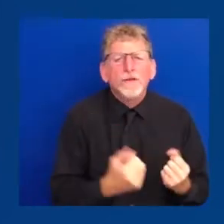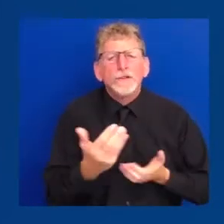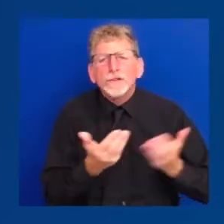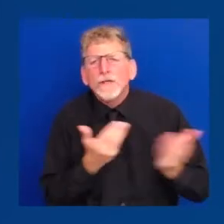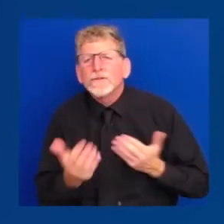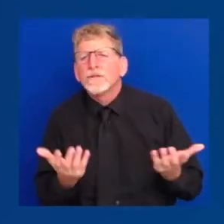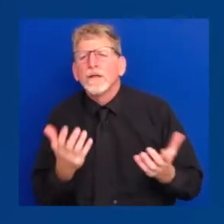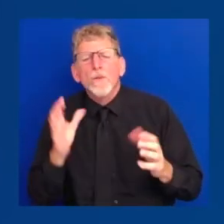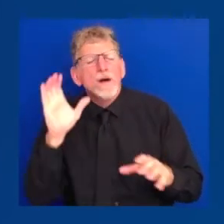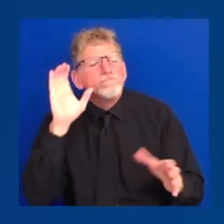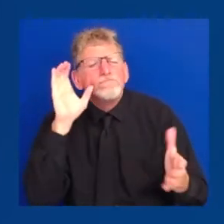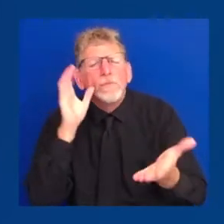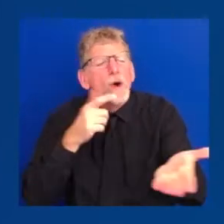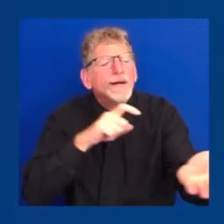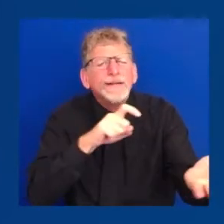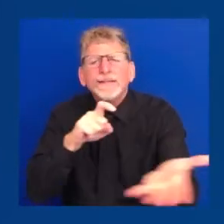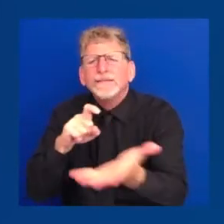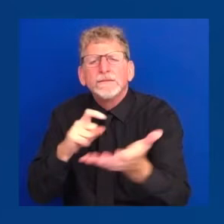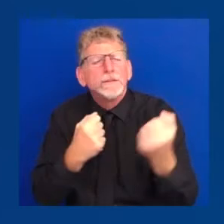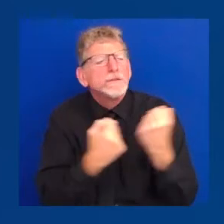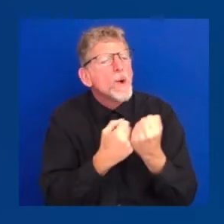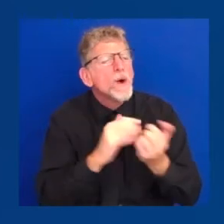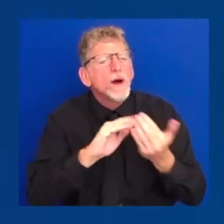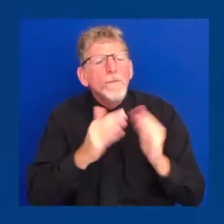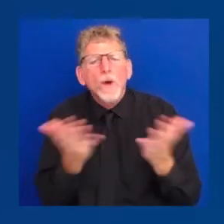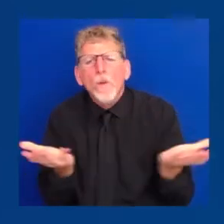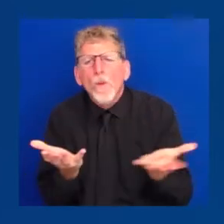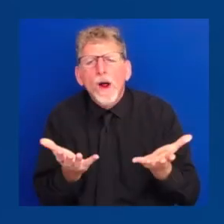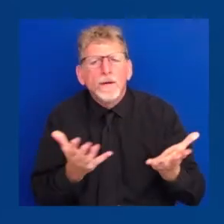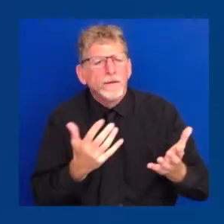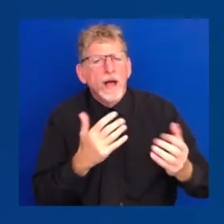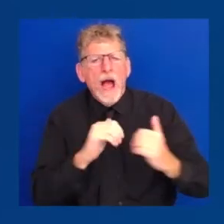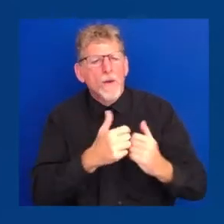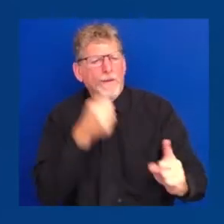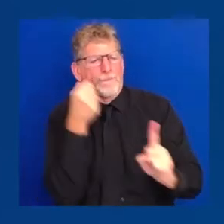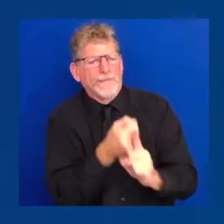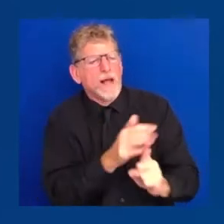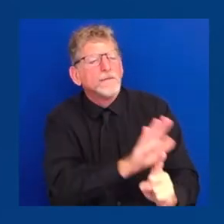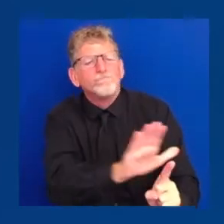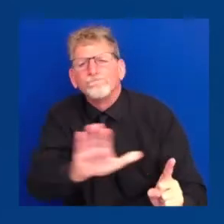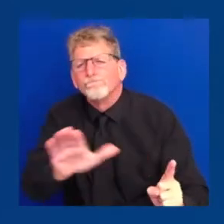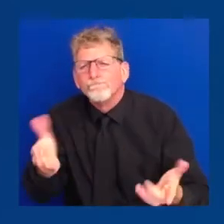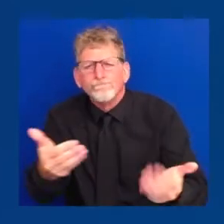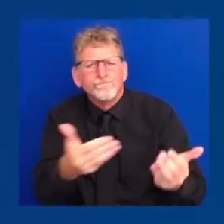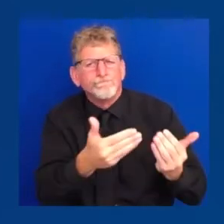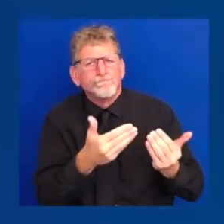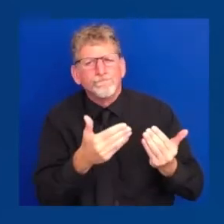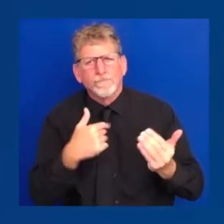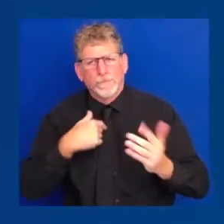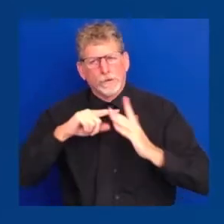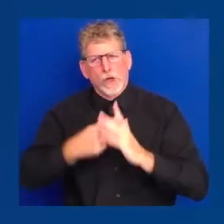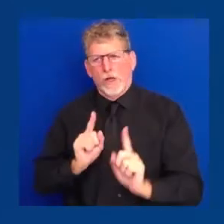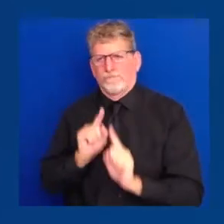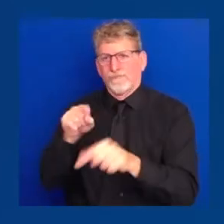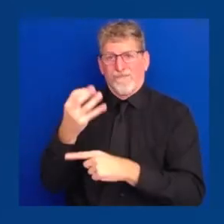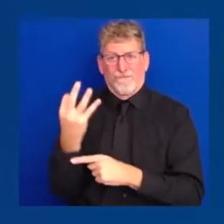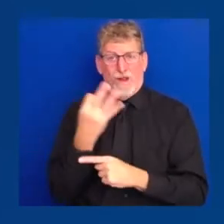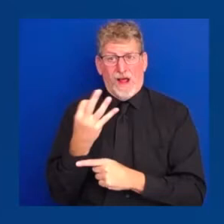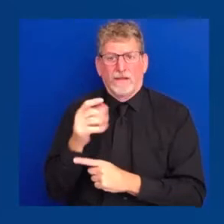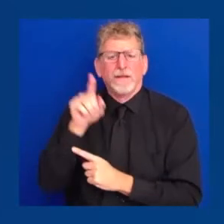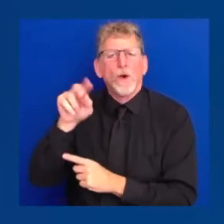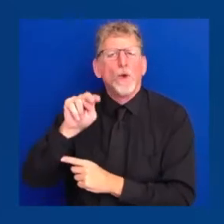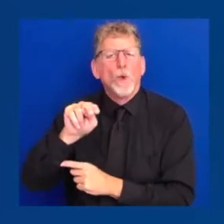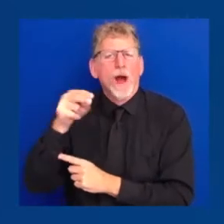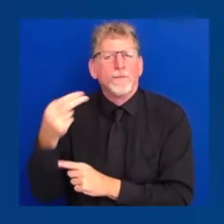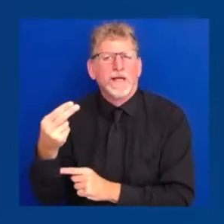hard. I head to New Hampshire this Friday to kick things off. Whether we are working to strengthen mental health, behavioral